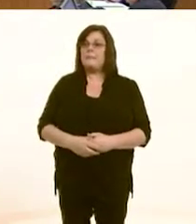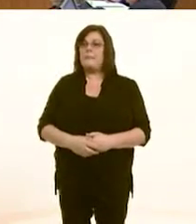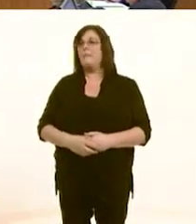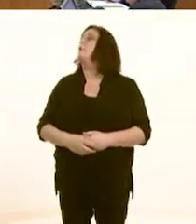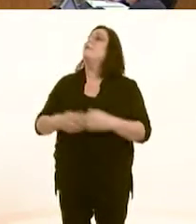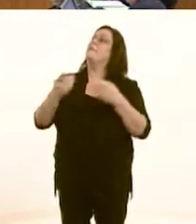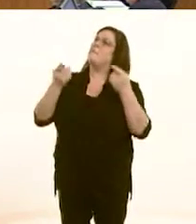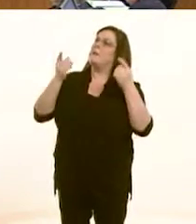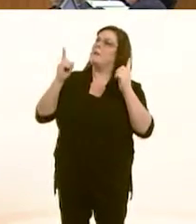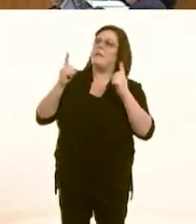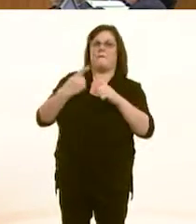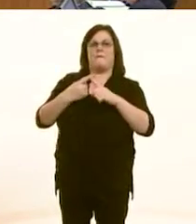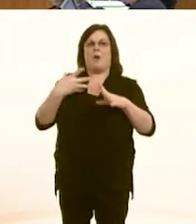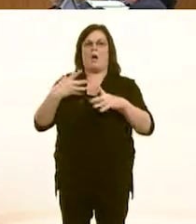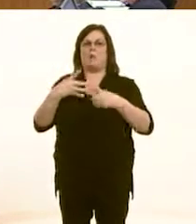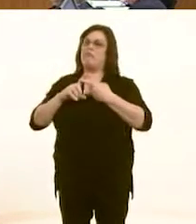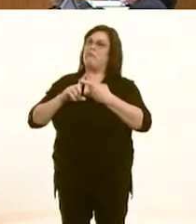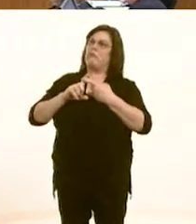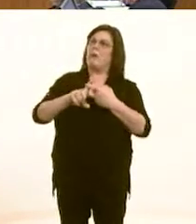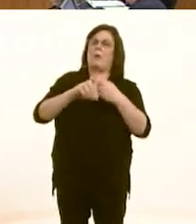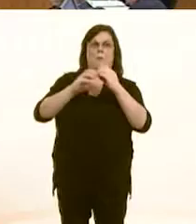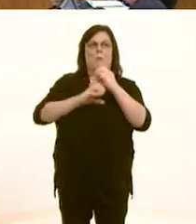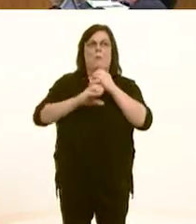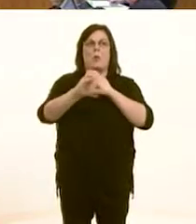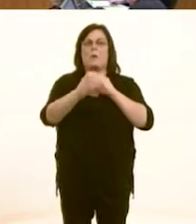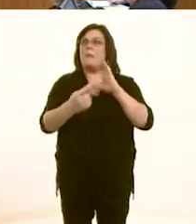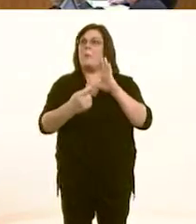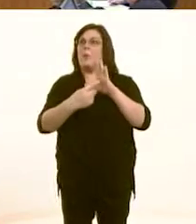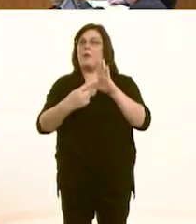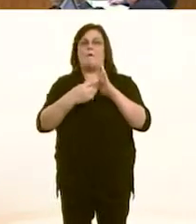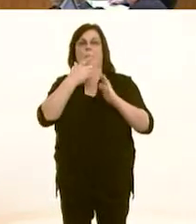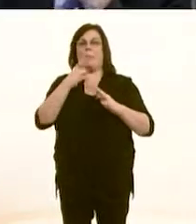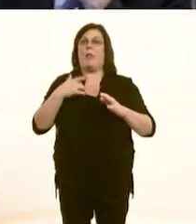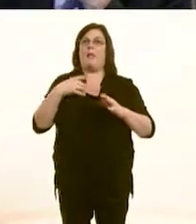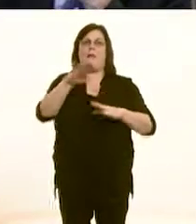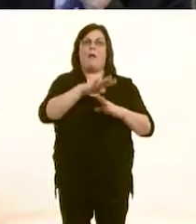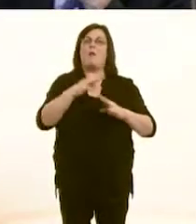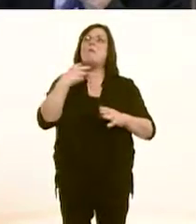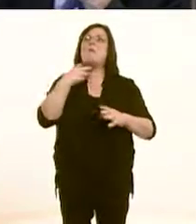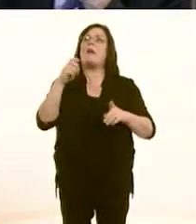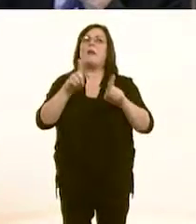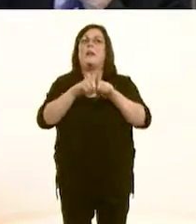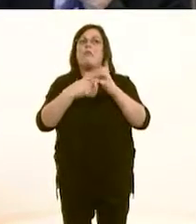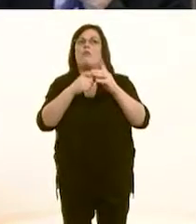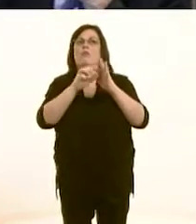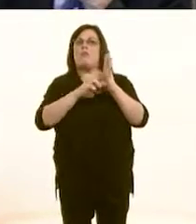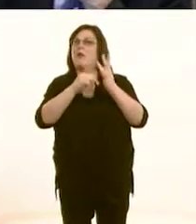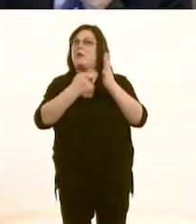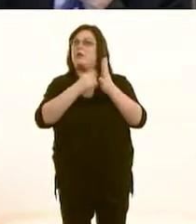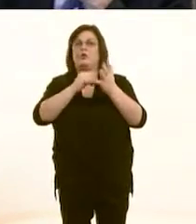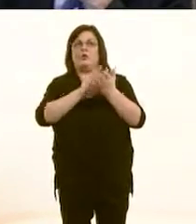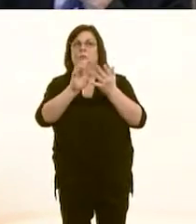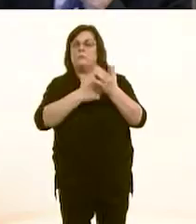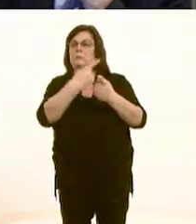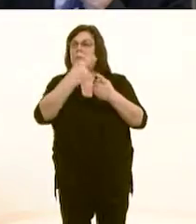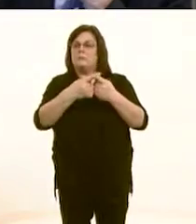Minister, fast and reliable broadband is crucial to the economy of Brecon and Radnorshire, as is certainty from Openreach as to when those businesses will